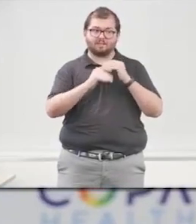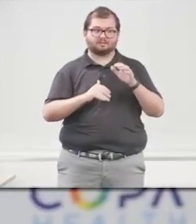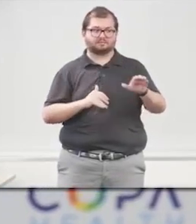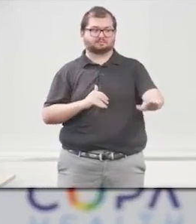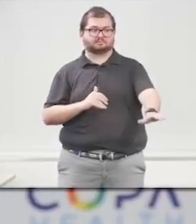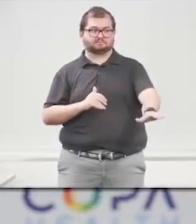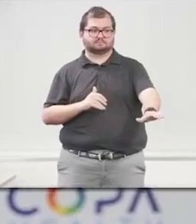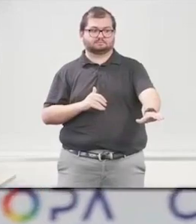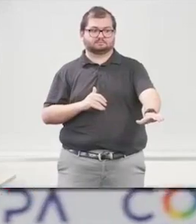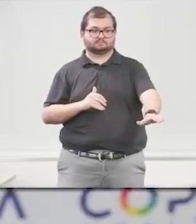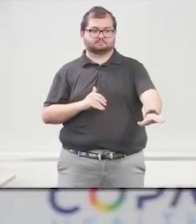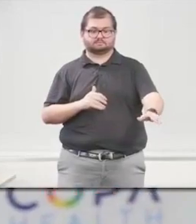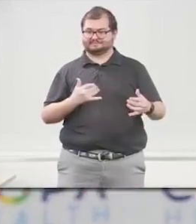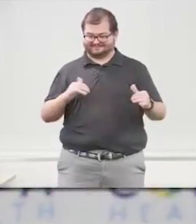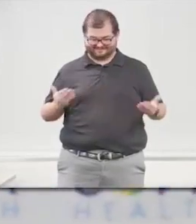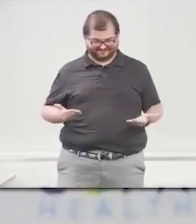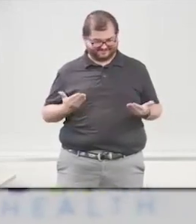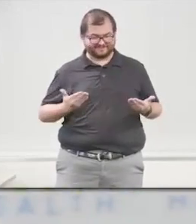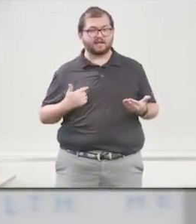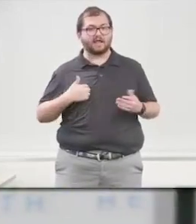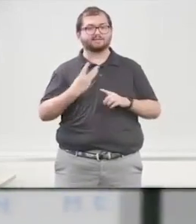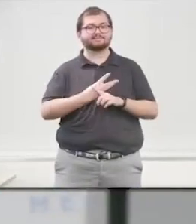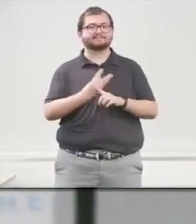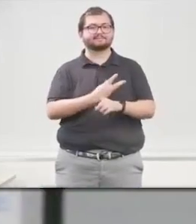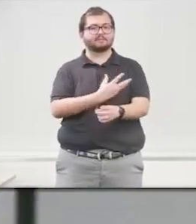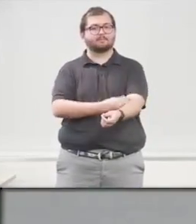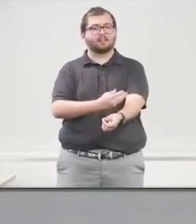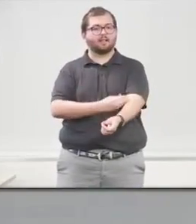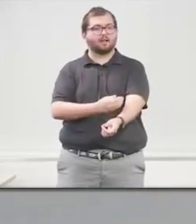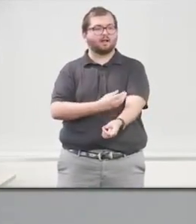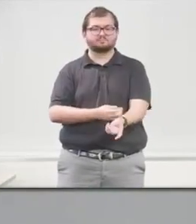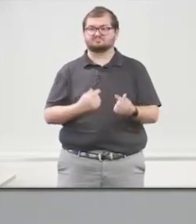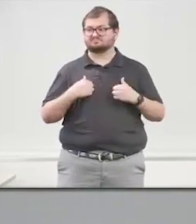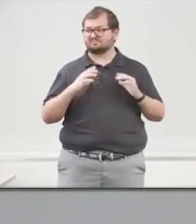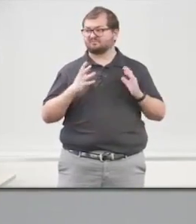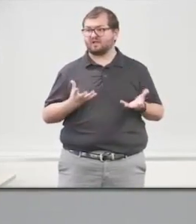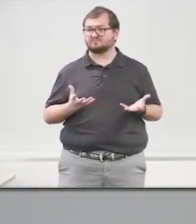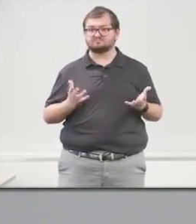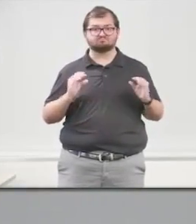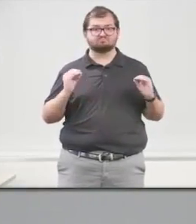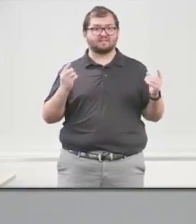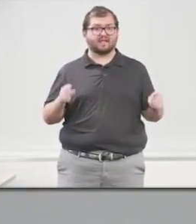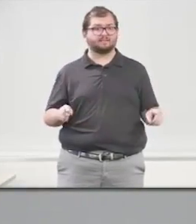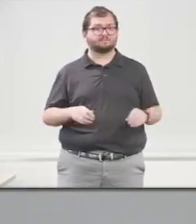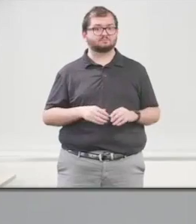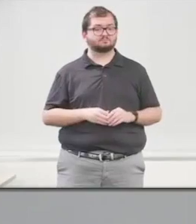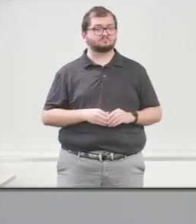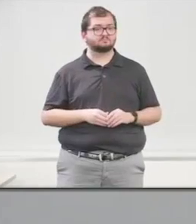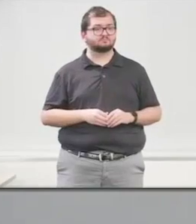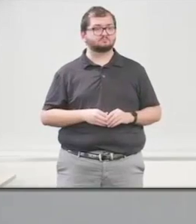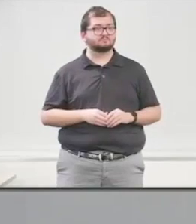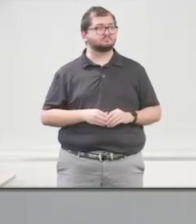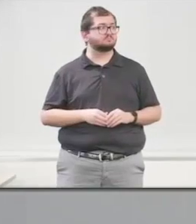I'm still standing here today and I get blood labs every 6 months and I'm fine. And nothing happened. Because